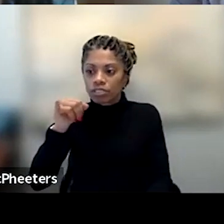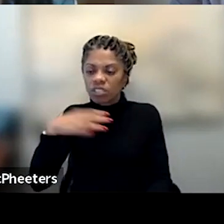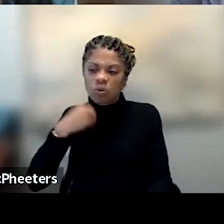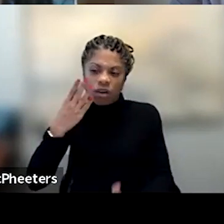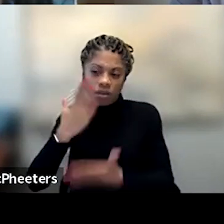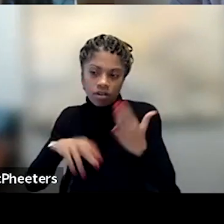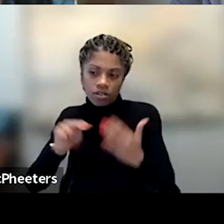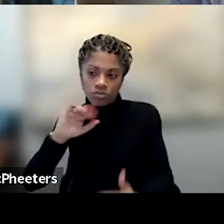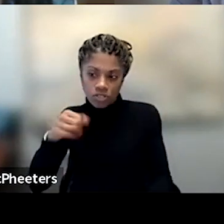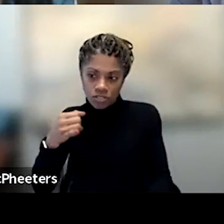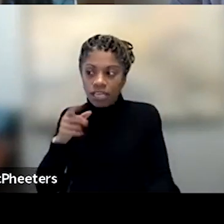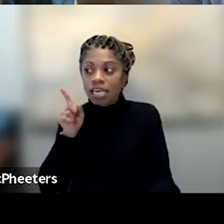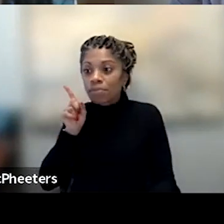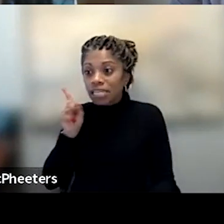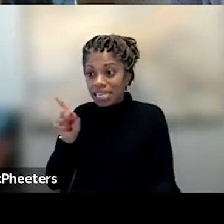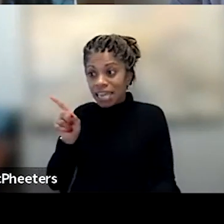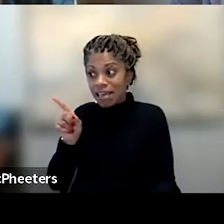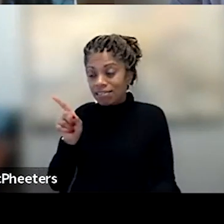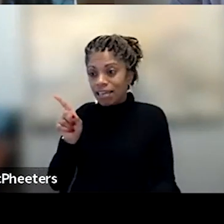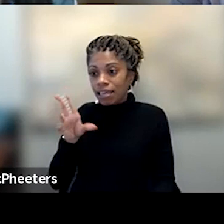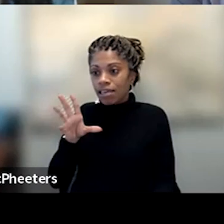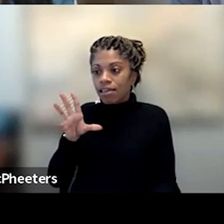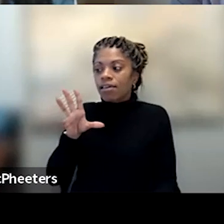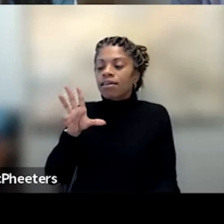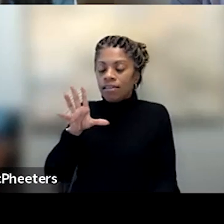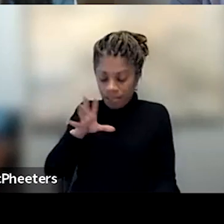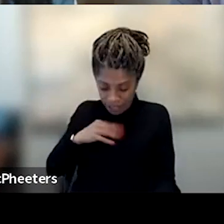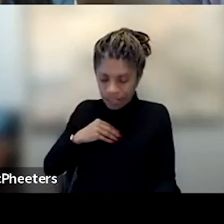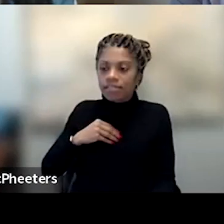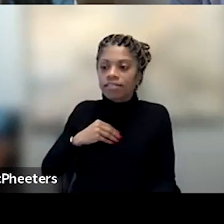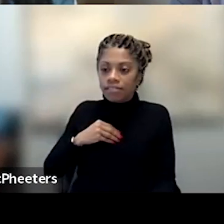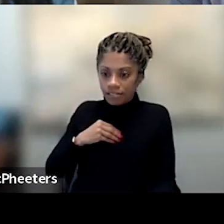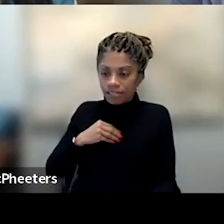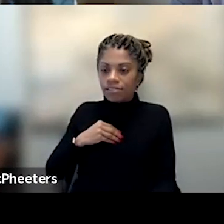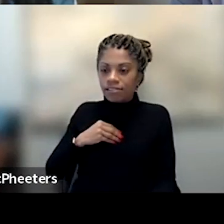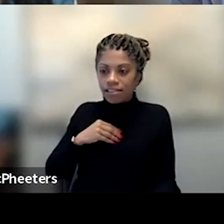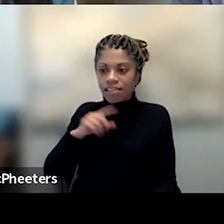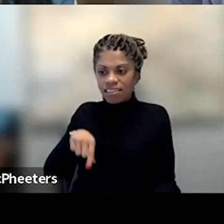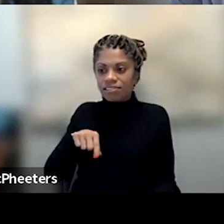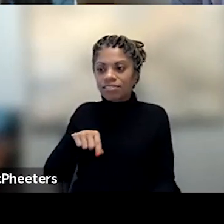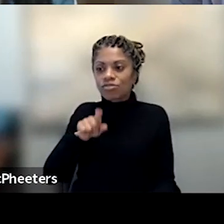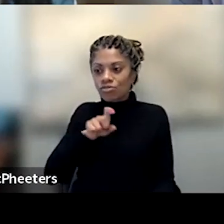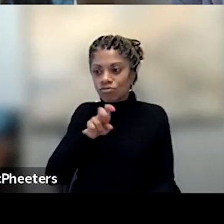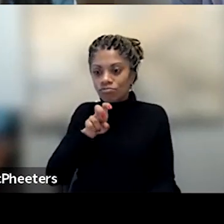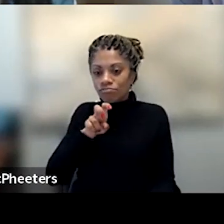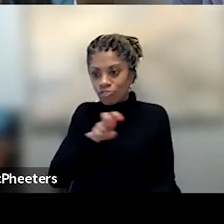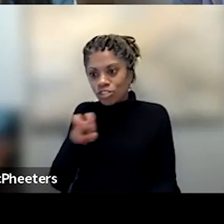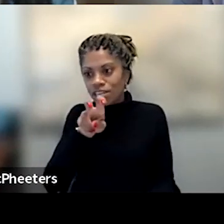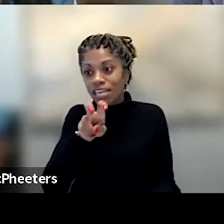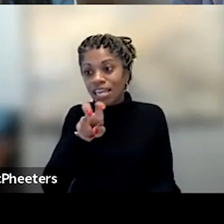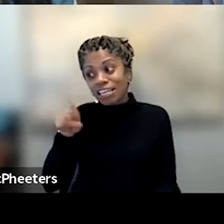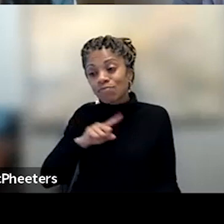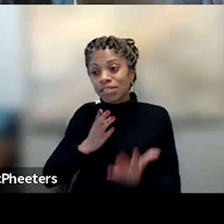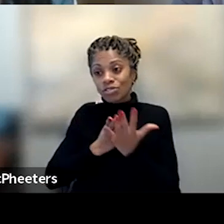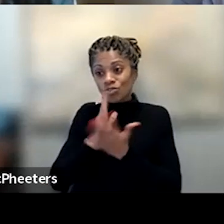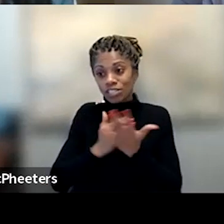learning journey wholeheartedly and has been very transparent about his own